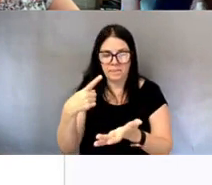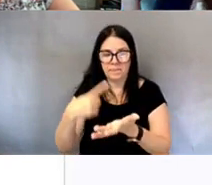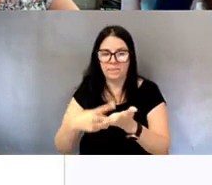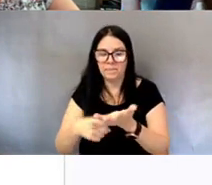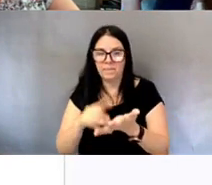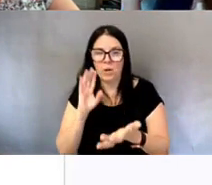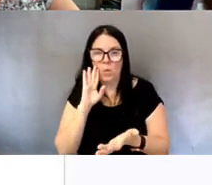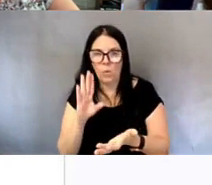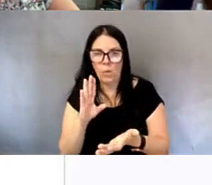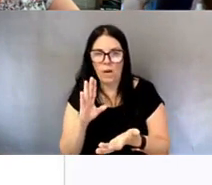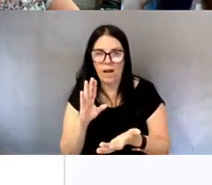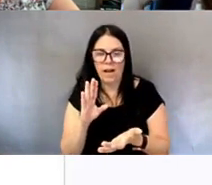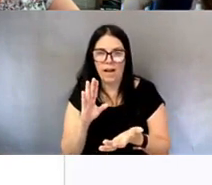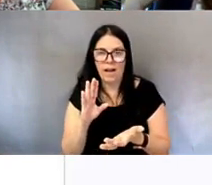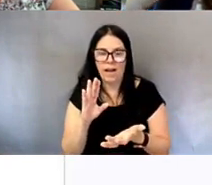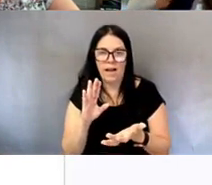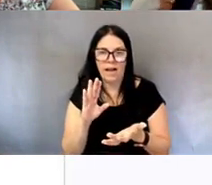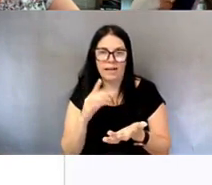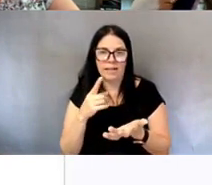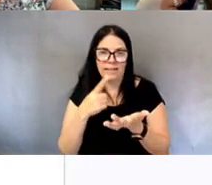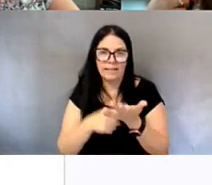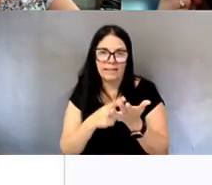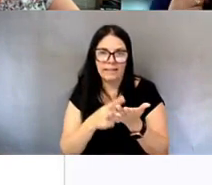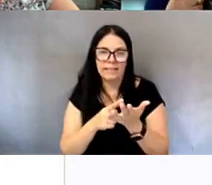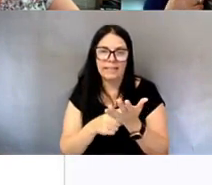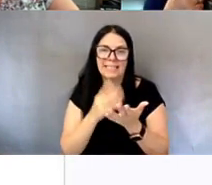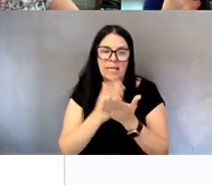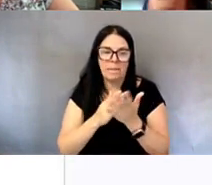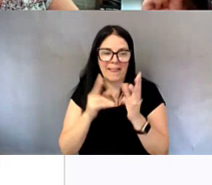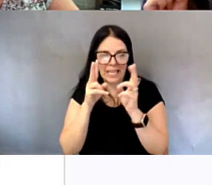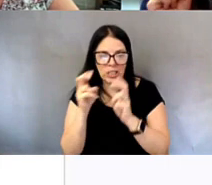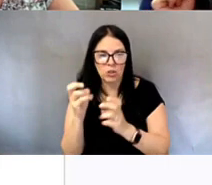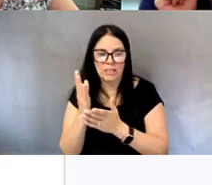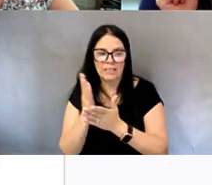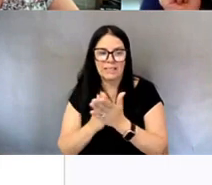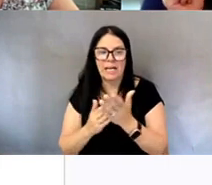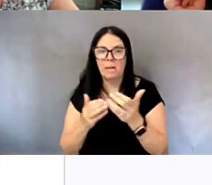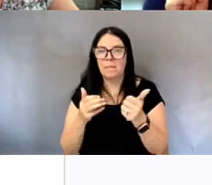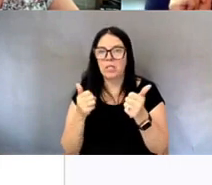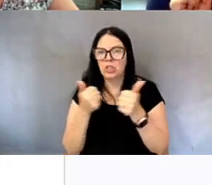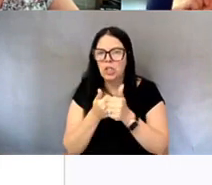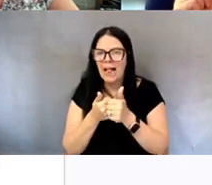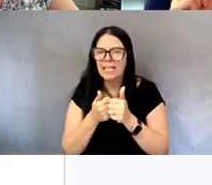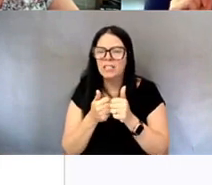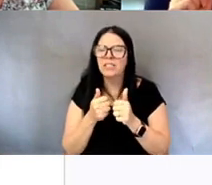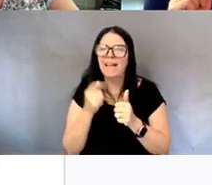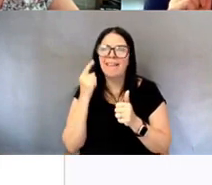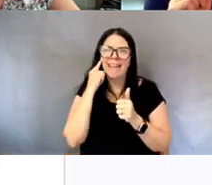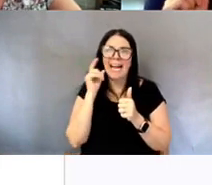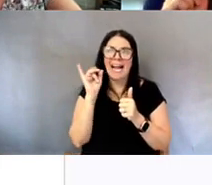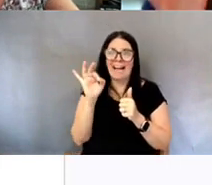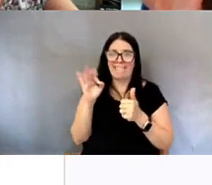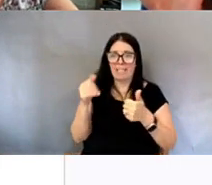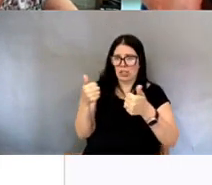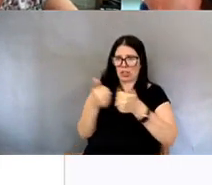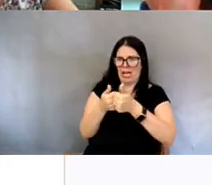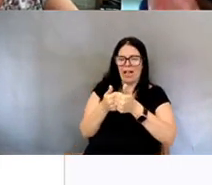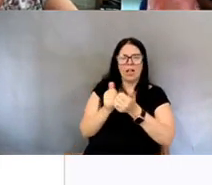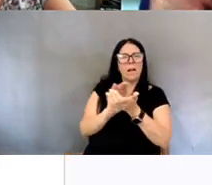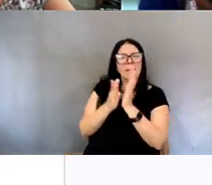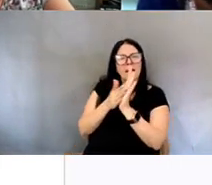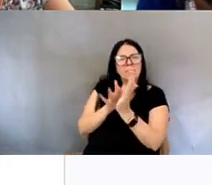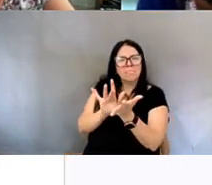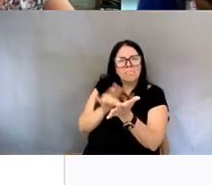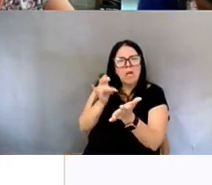actually looking at some of the issues, the challenges, perhaps starting to frame them as opportunities. Not everything is